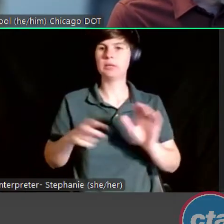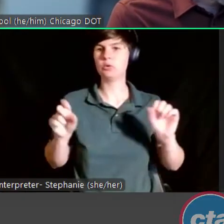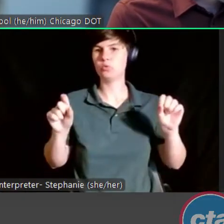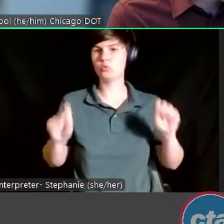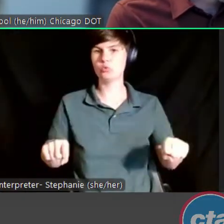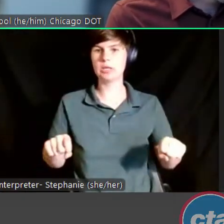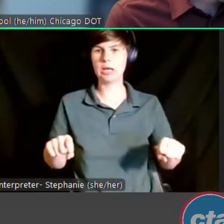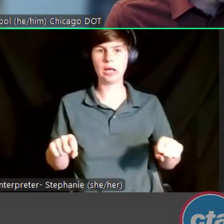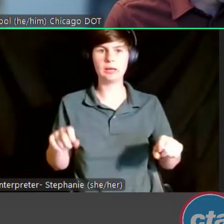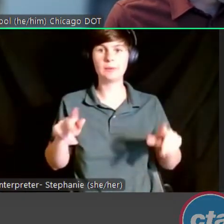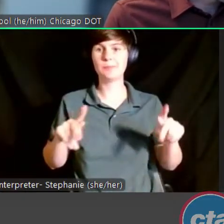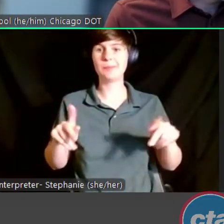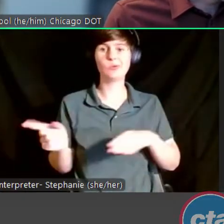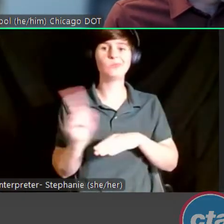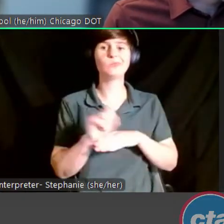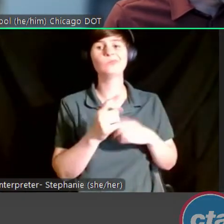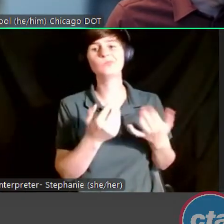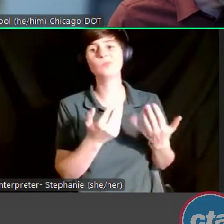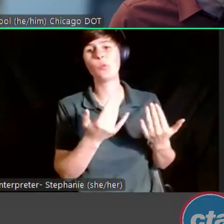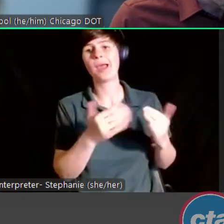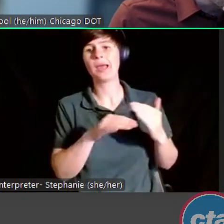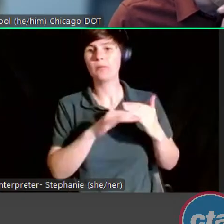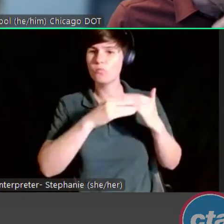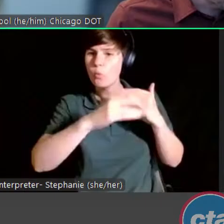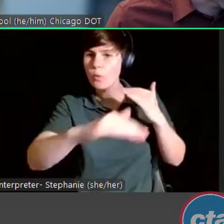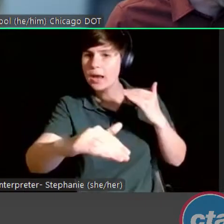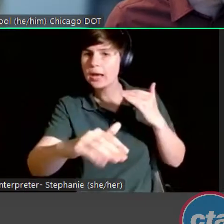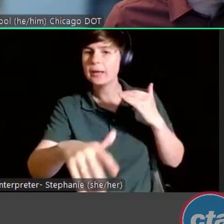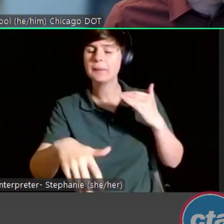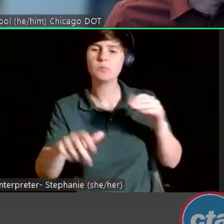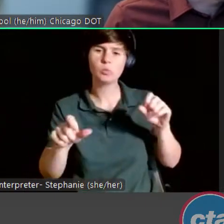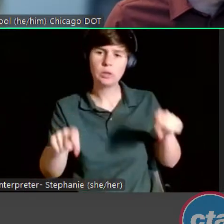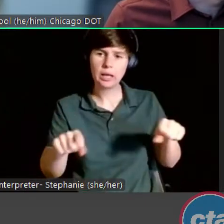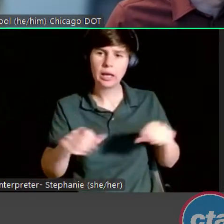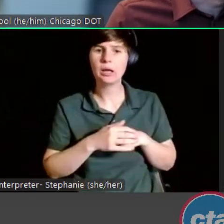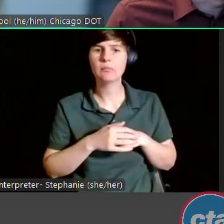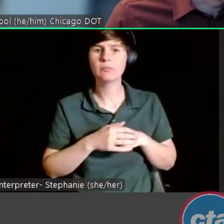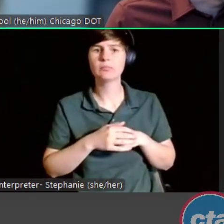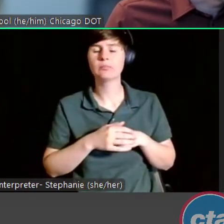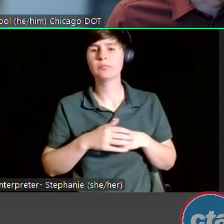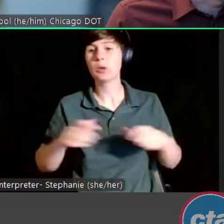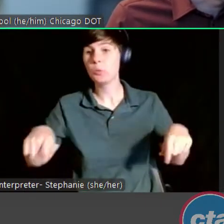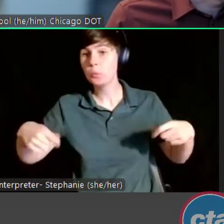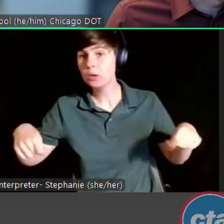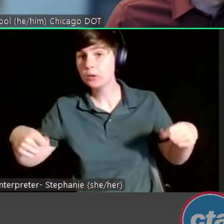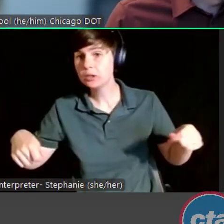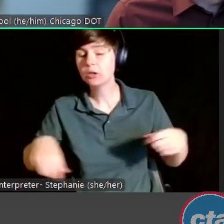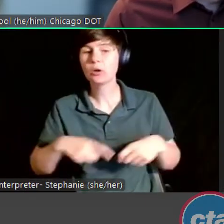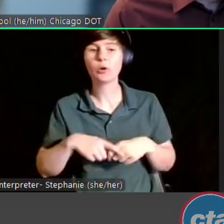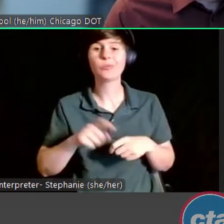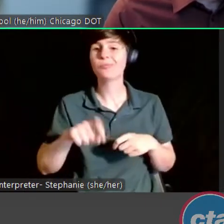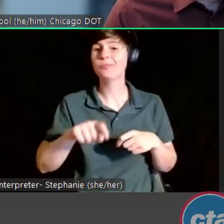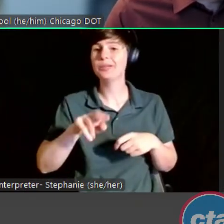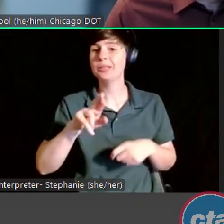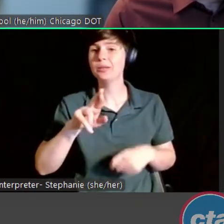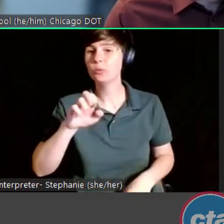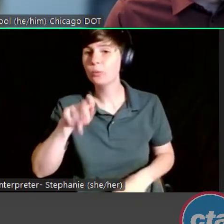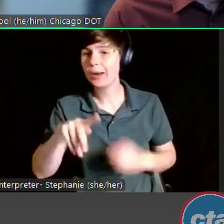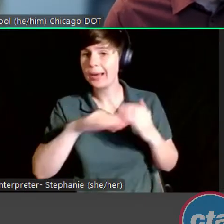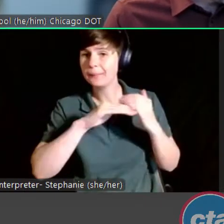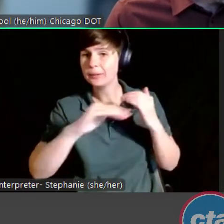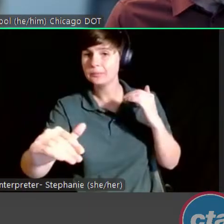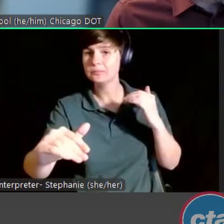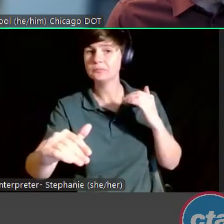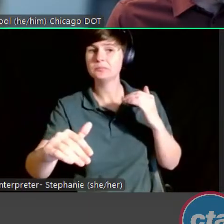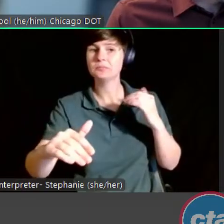to wait for a ramp to completely unload, and for people with who are rolling or in wheelchairs or need the ramp deployed to kind of fully